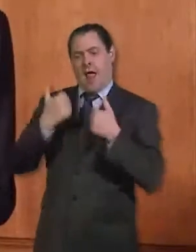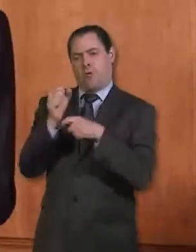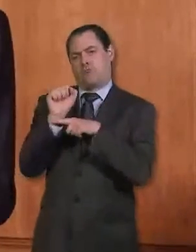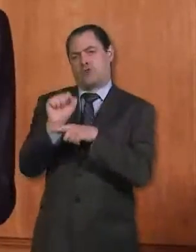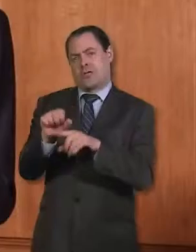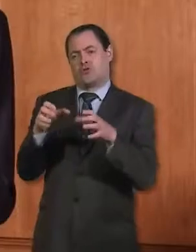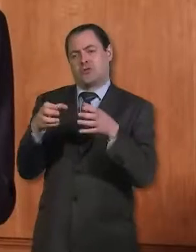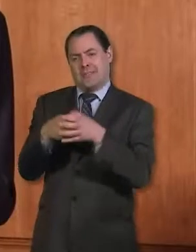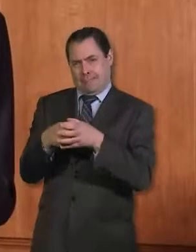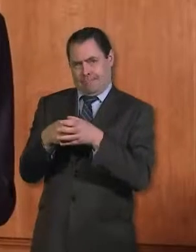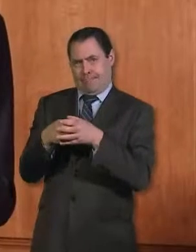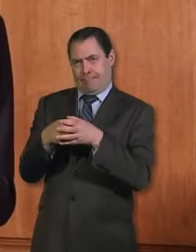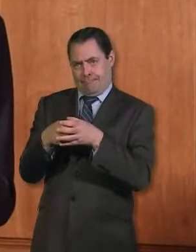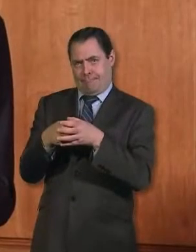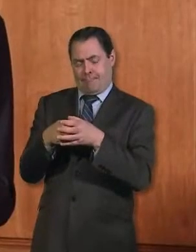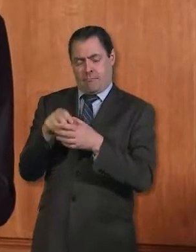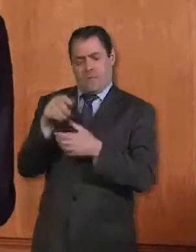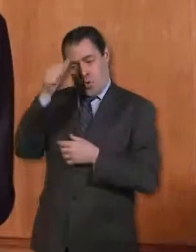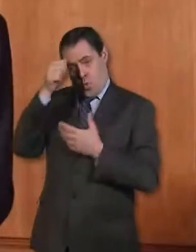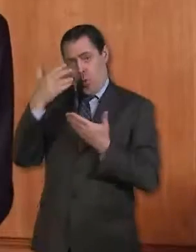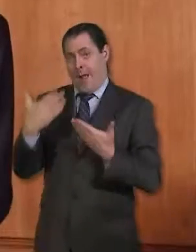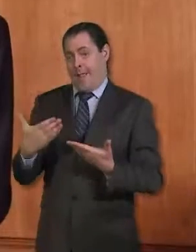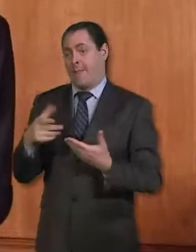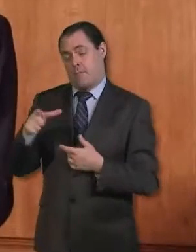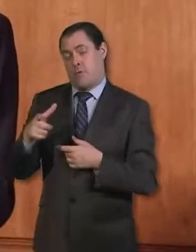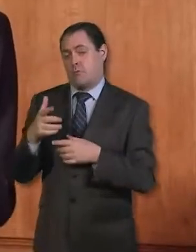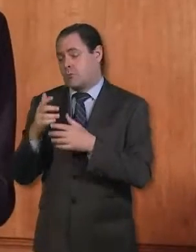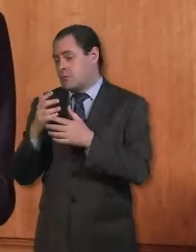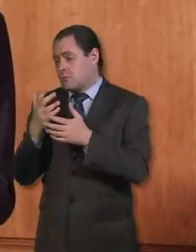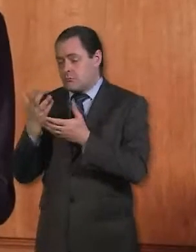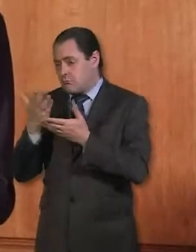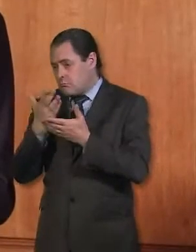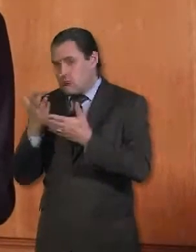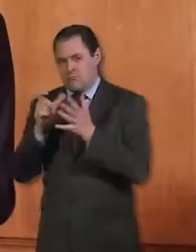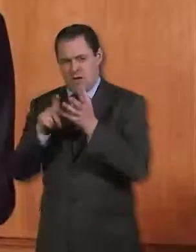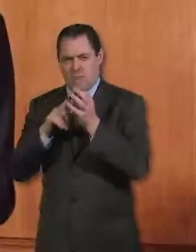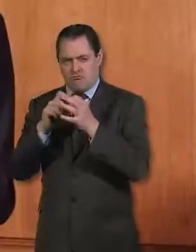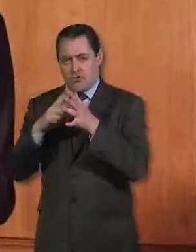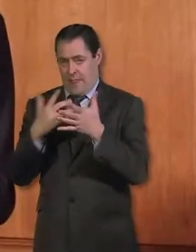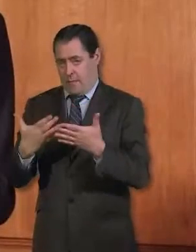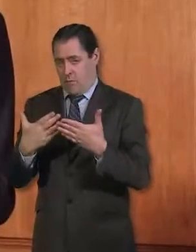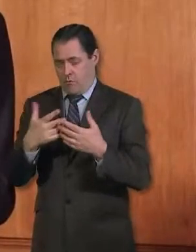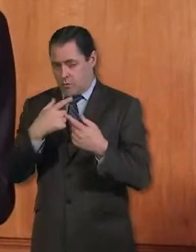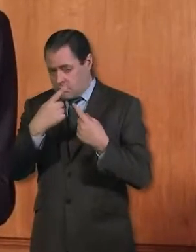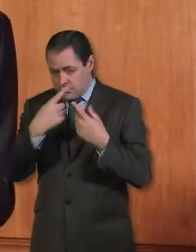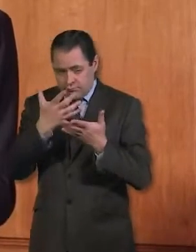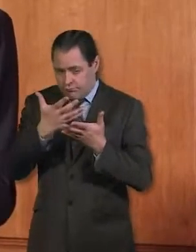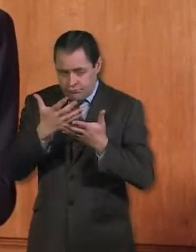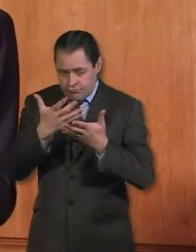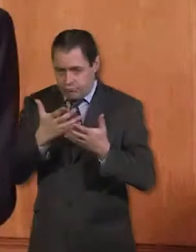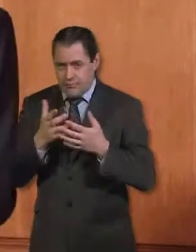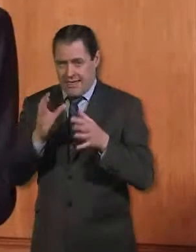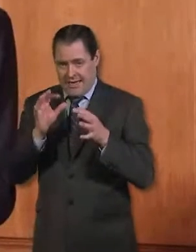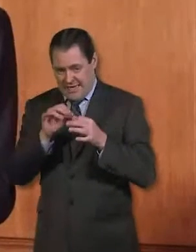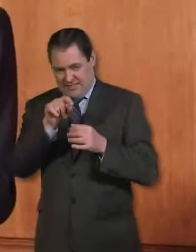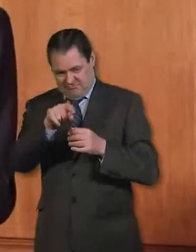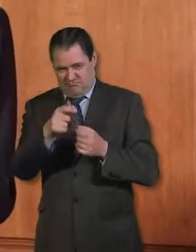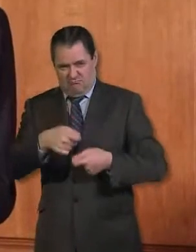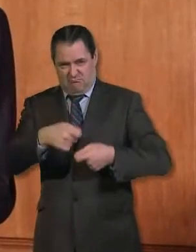know, already with colleagues in Cumbria on the issue that Secretary of State mentioned. And then we have the